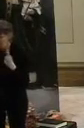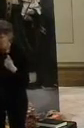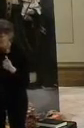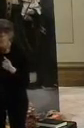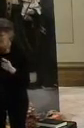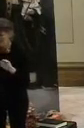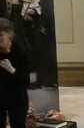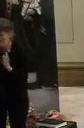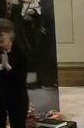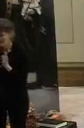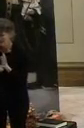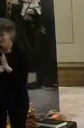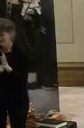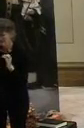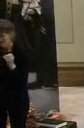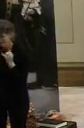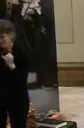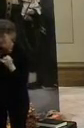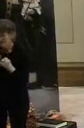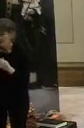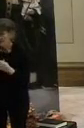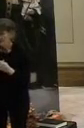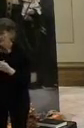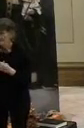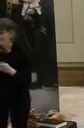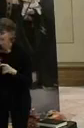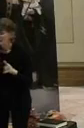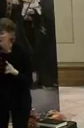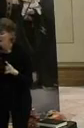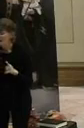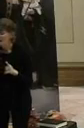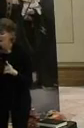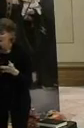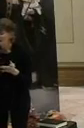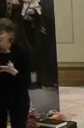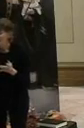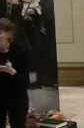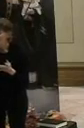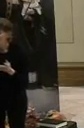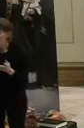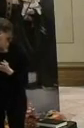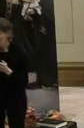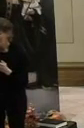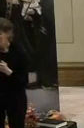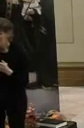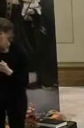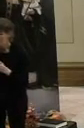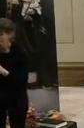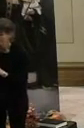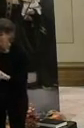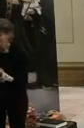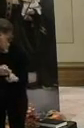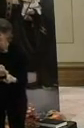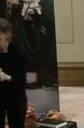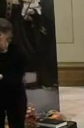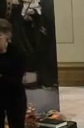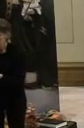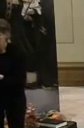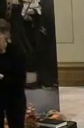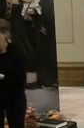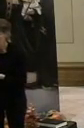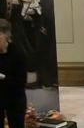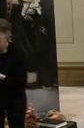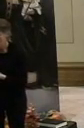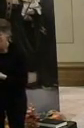we pull back? Because Christ always does pull us back and say, there's a better way for this. So I want you to think